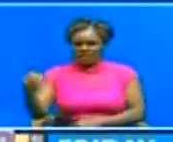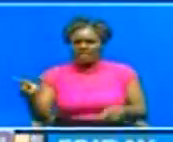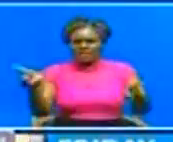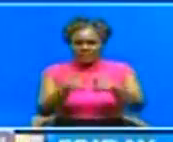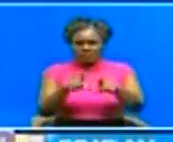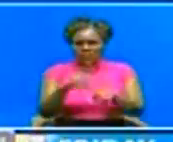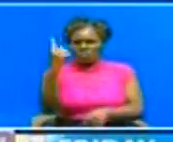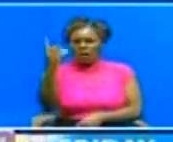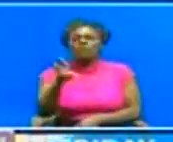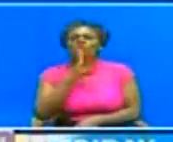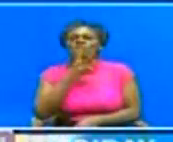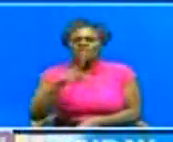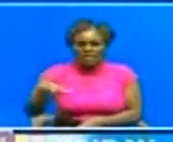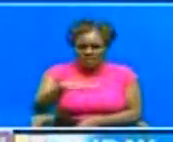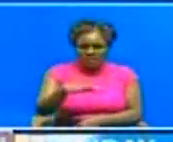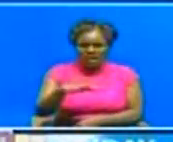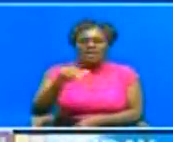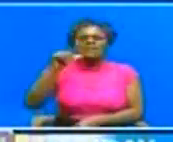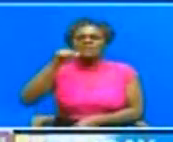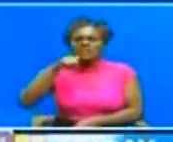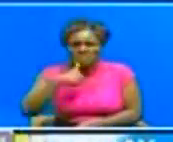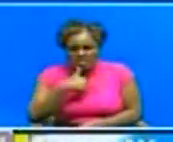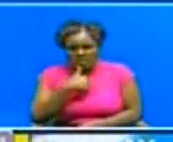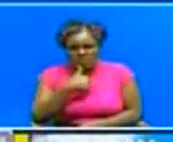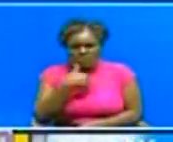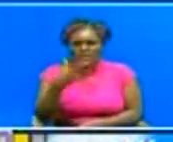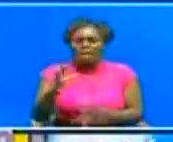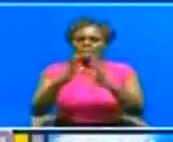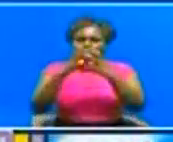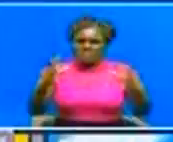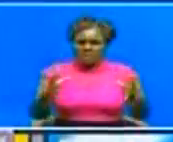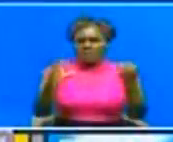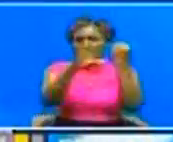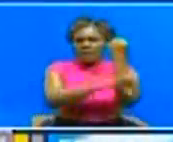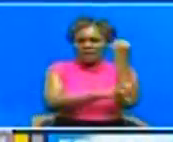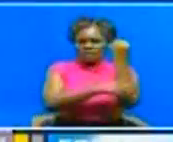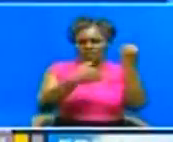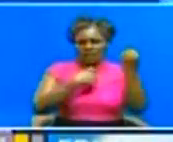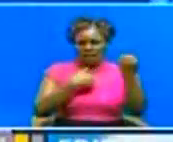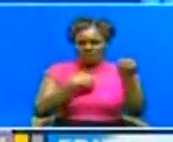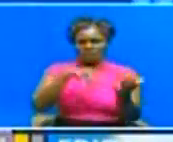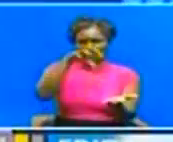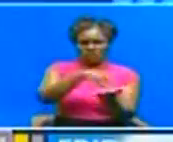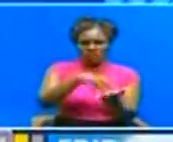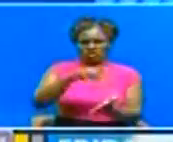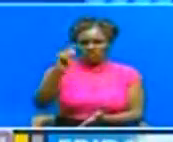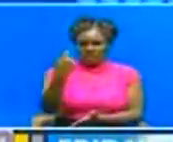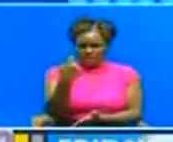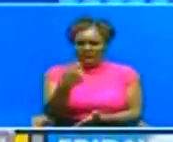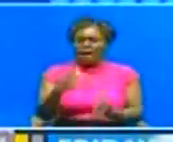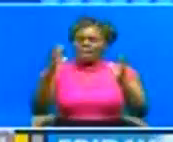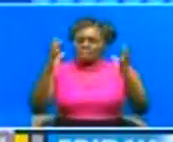single well in the same field. The new well pad, which is among the biggest in the country, firmly positions Kenya as a